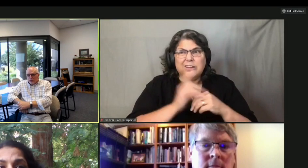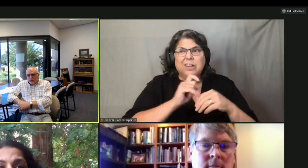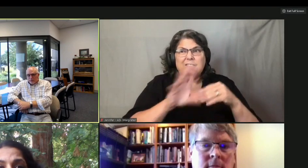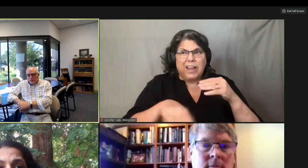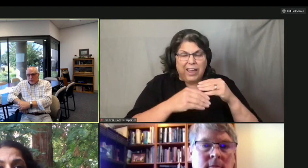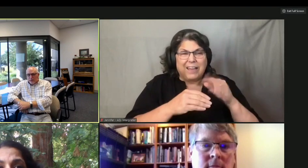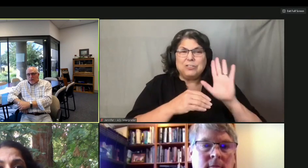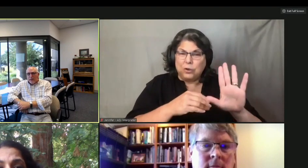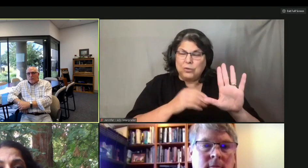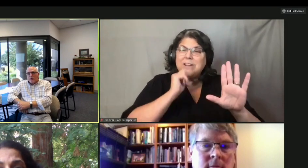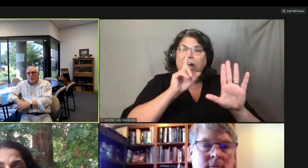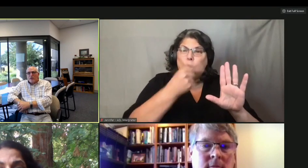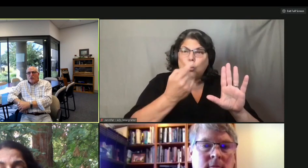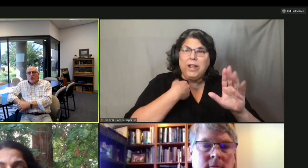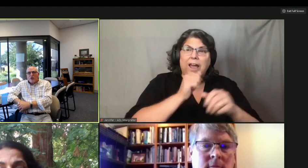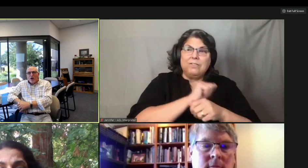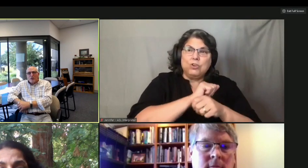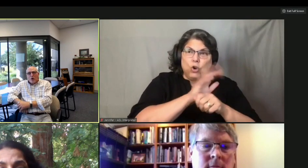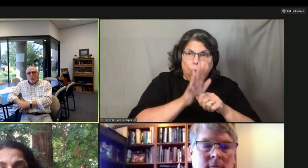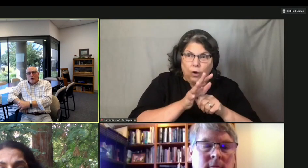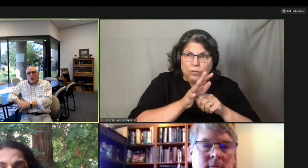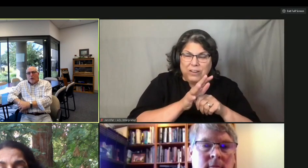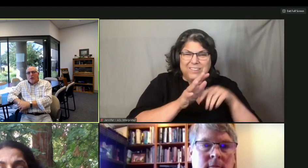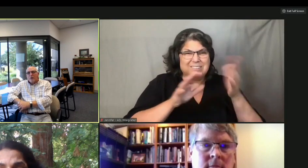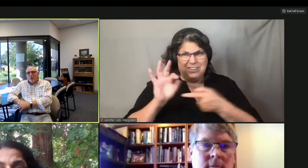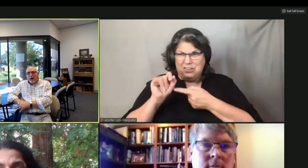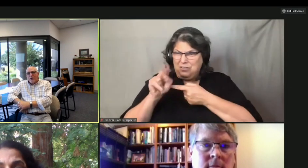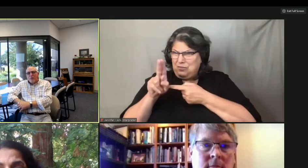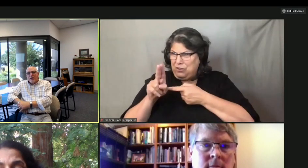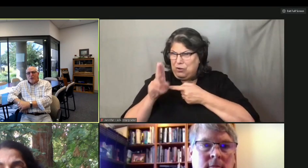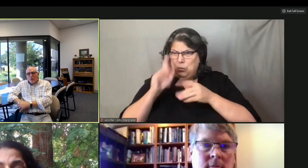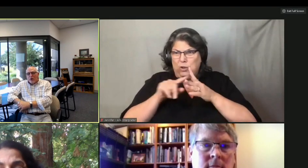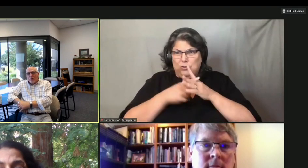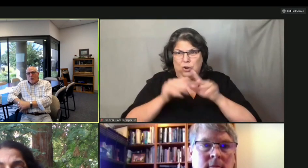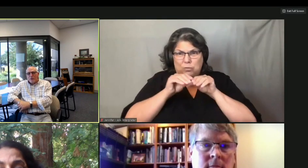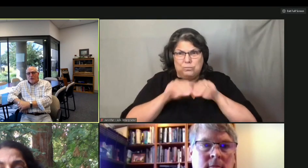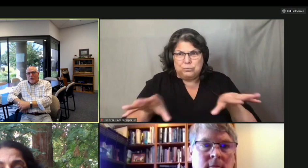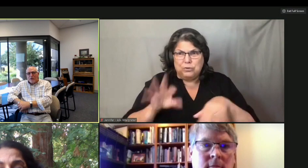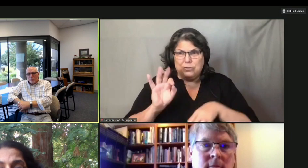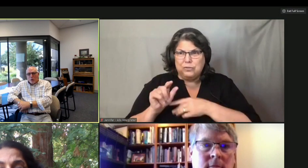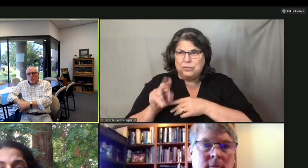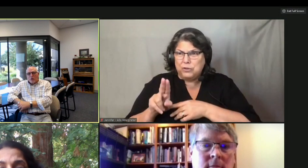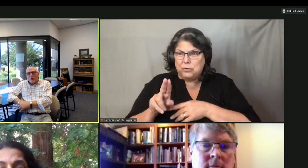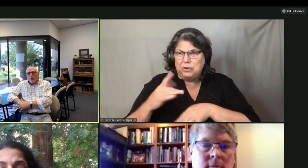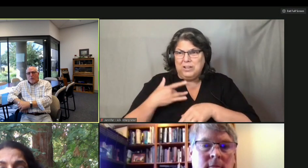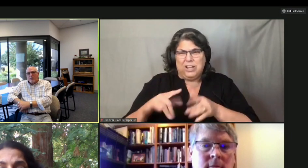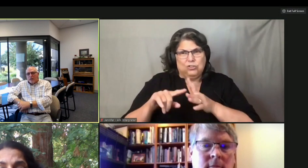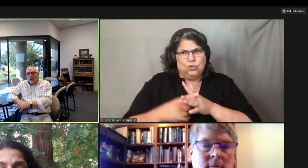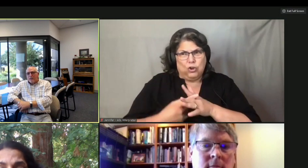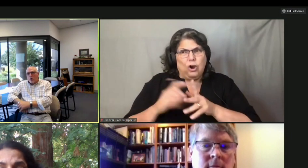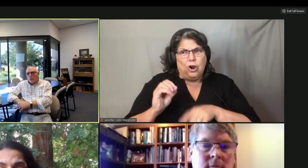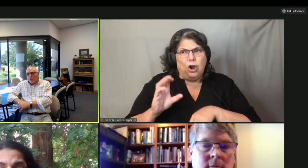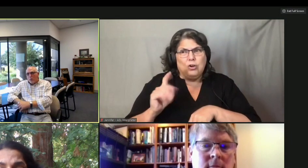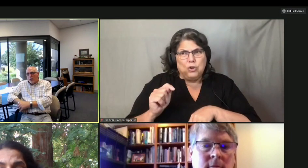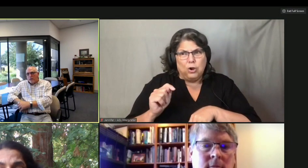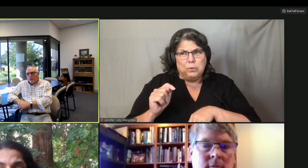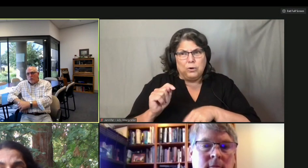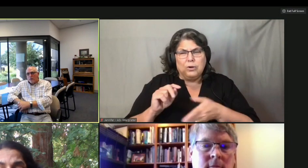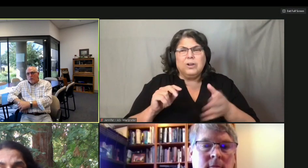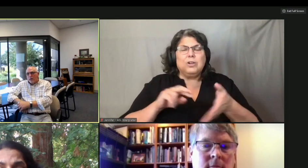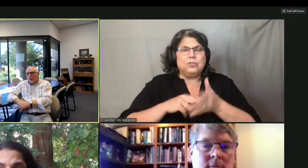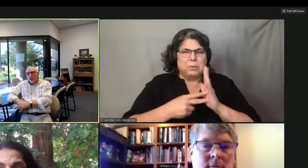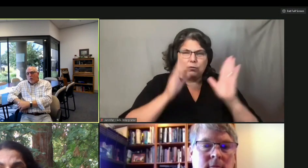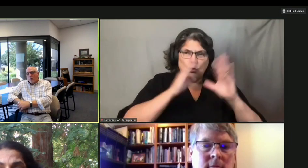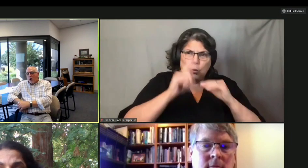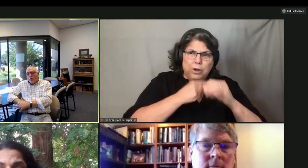flu into this. That pretty much starts in October. So now you've got two variables of exposure besides reopening